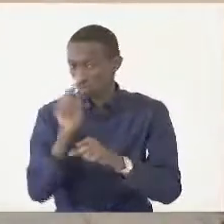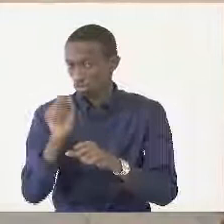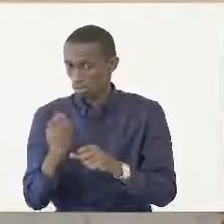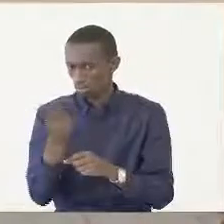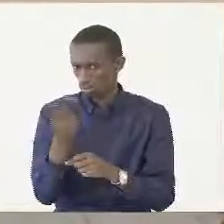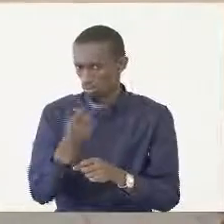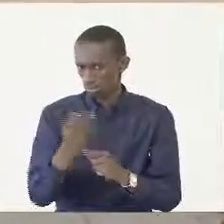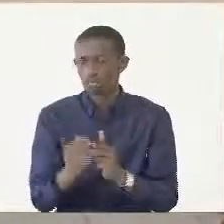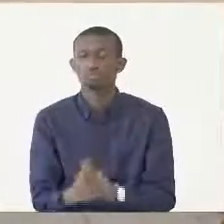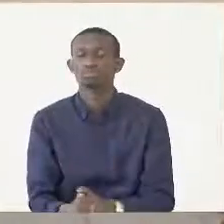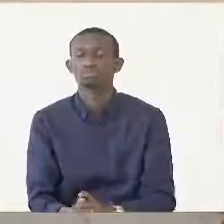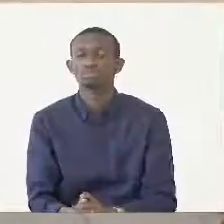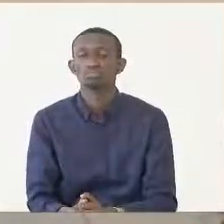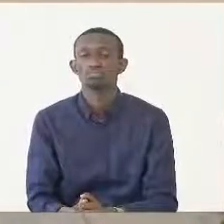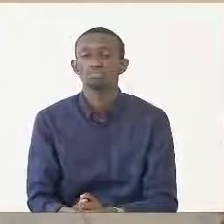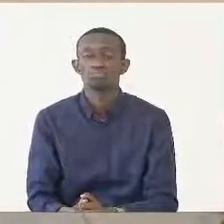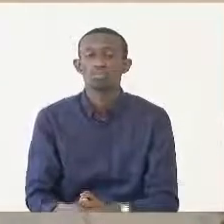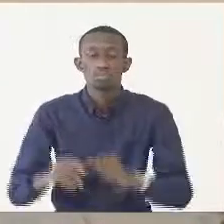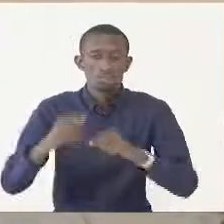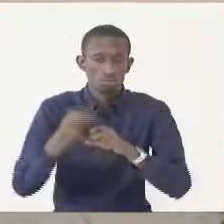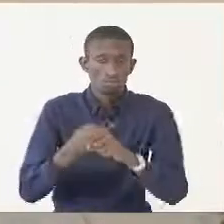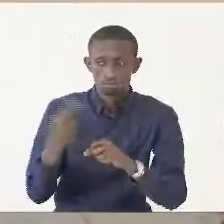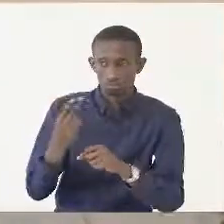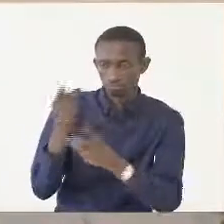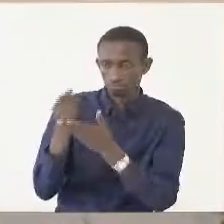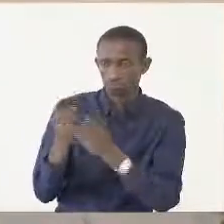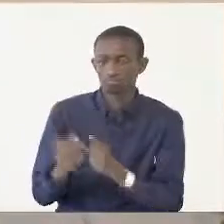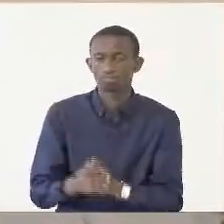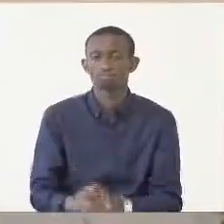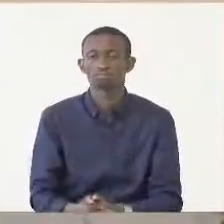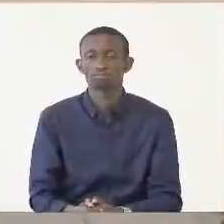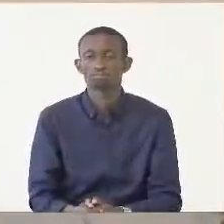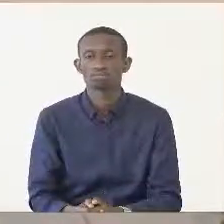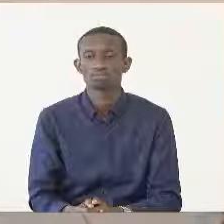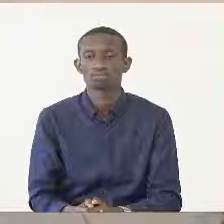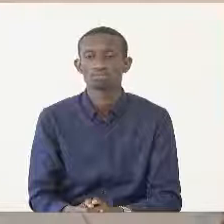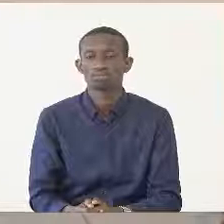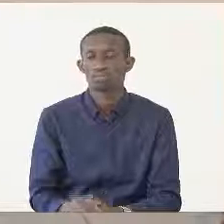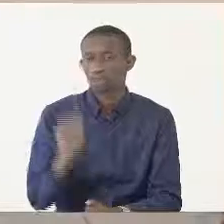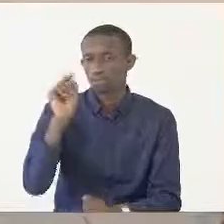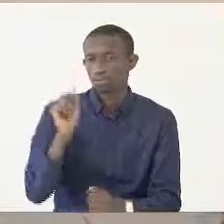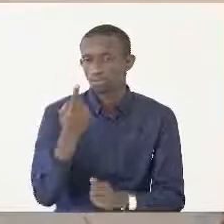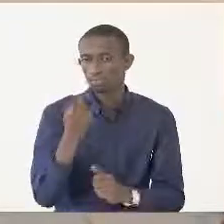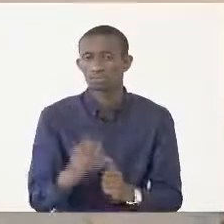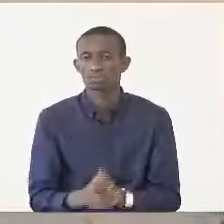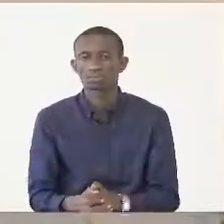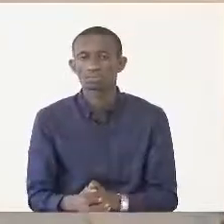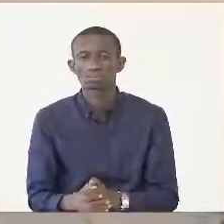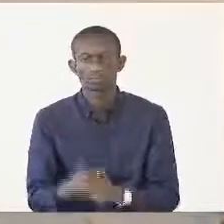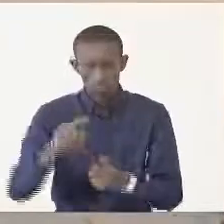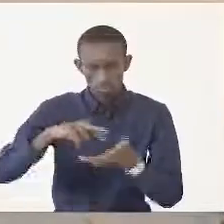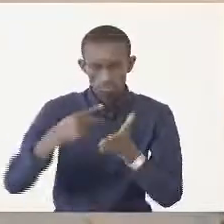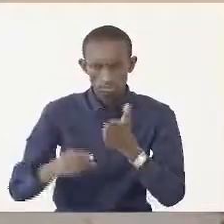equations, from 2, this is 2 over 1. So what I'm